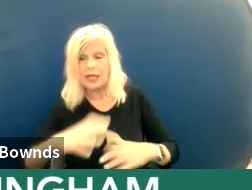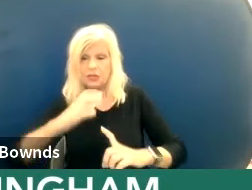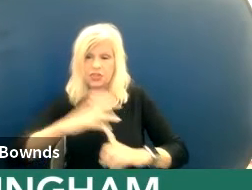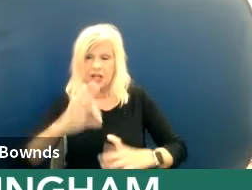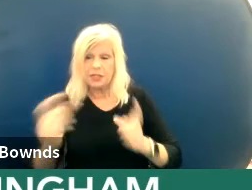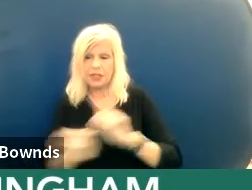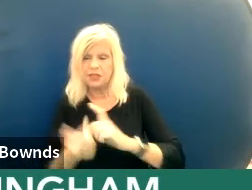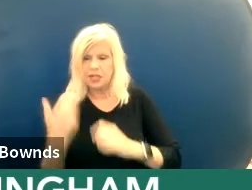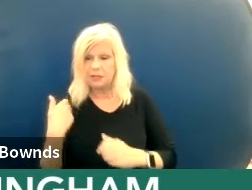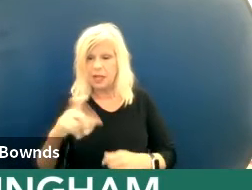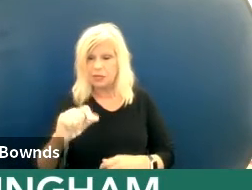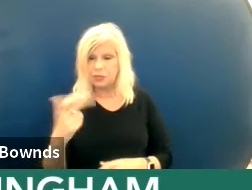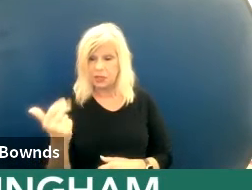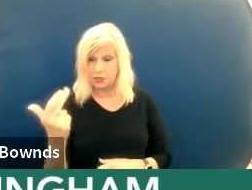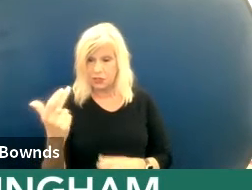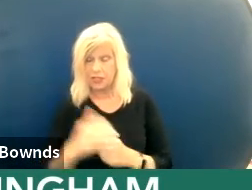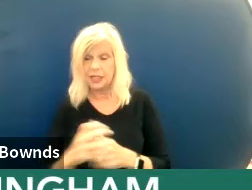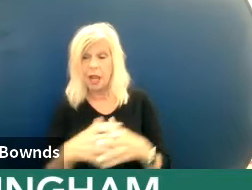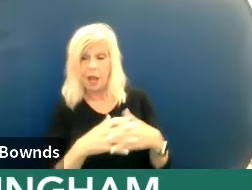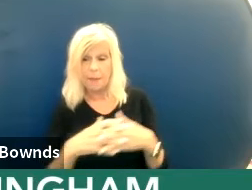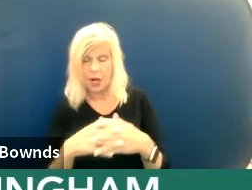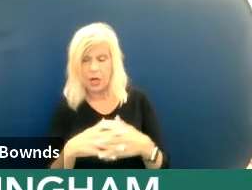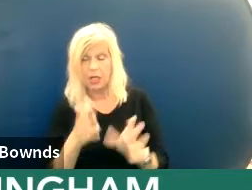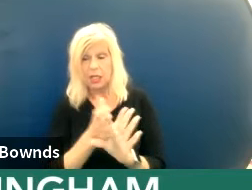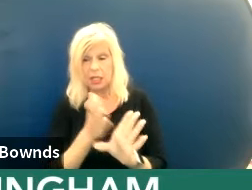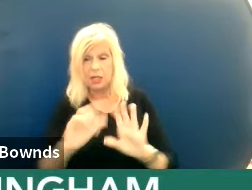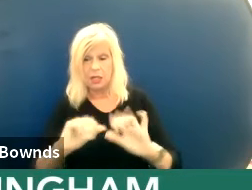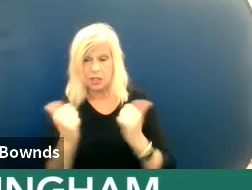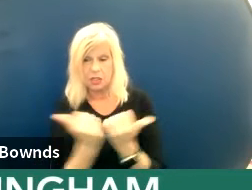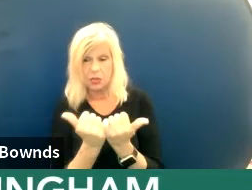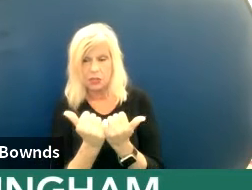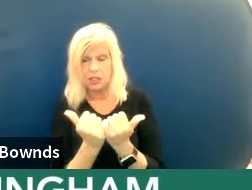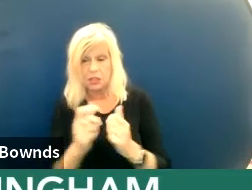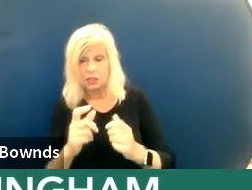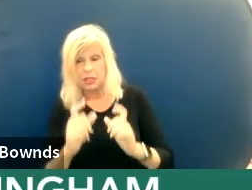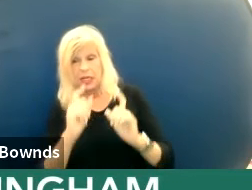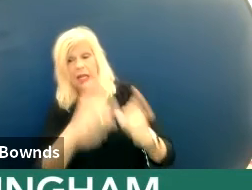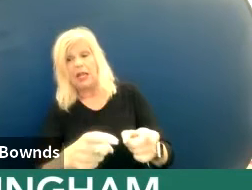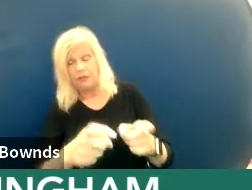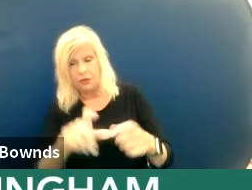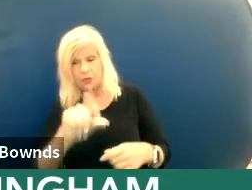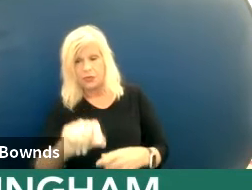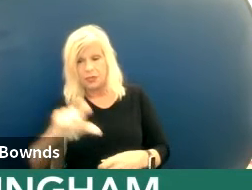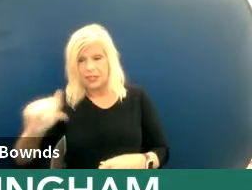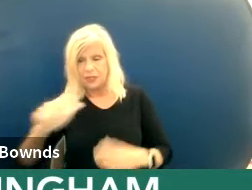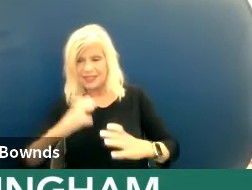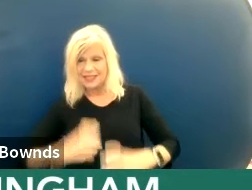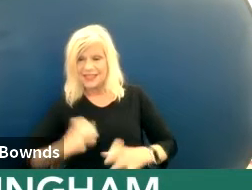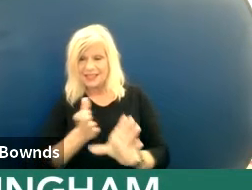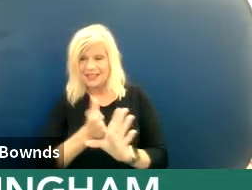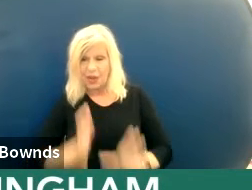in 2013, and the American Psychological Association awarded her the 2020 Citizen